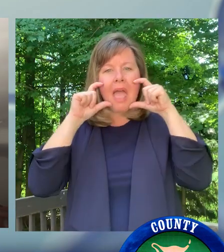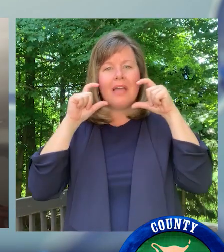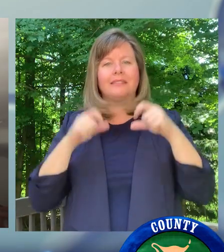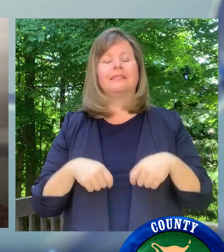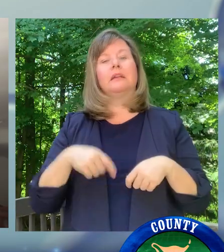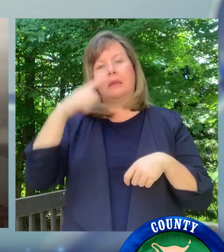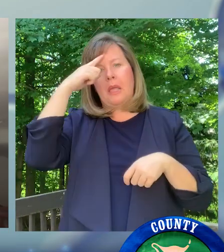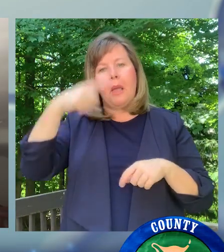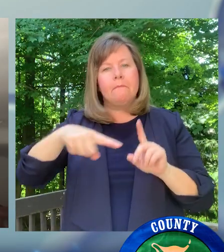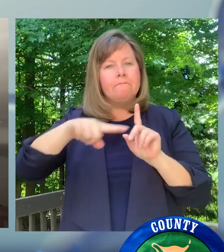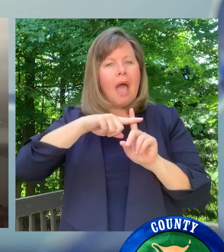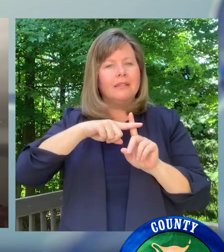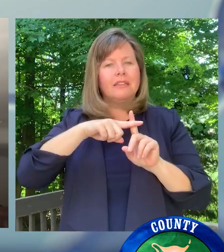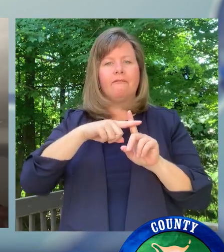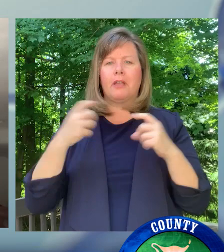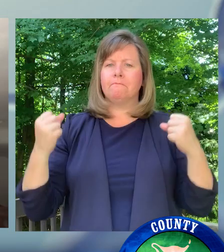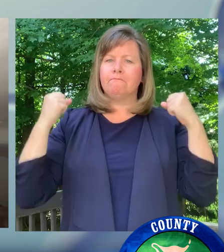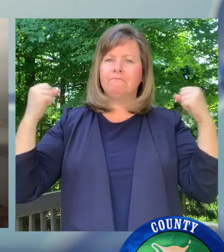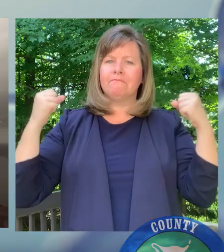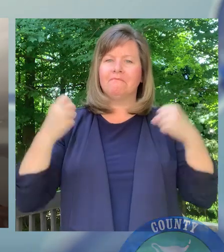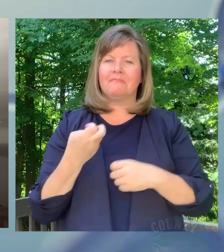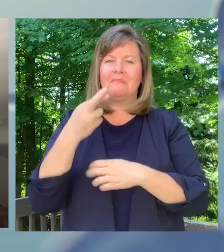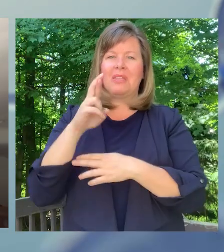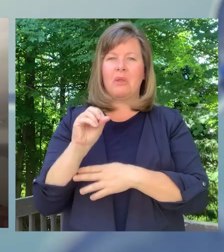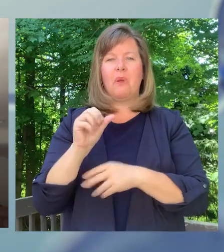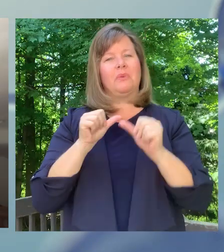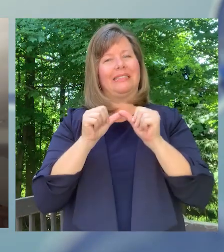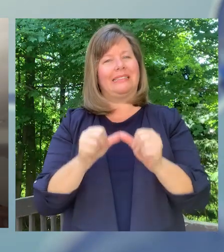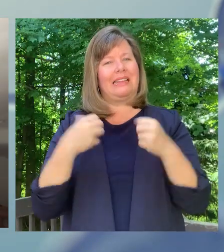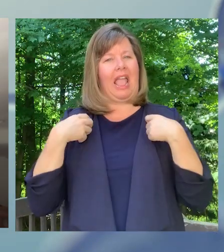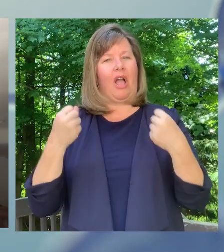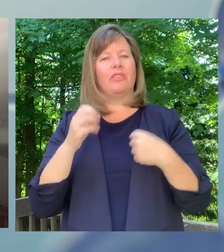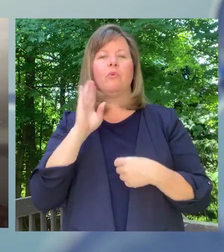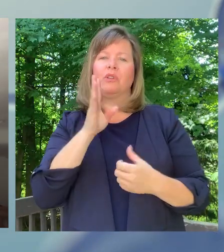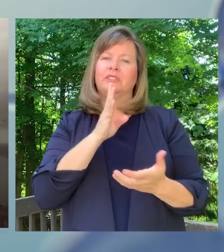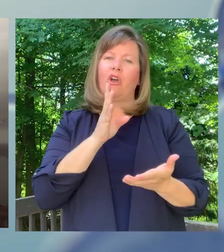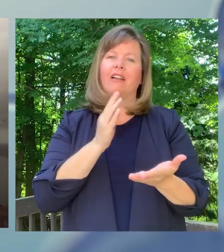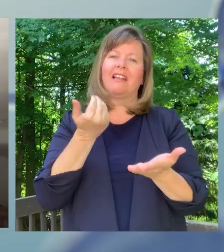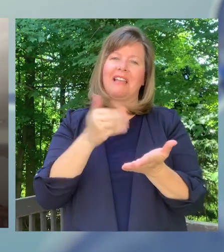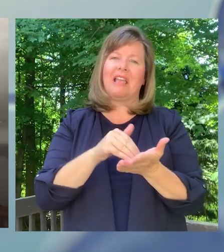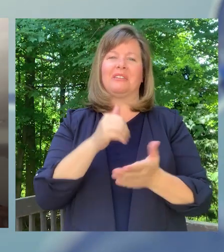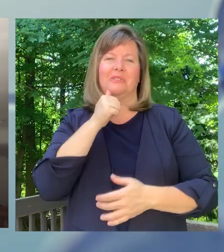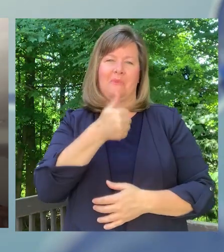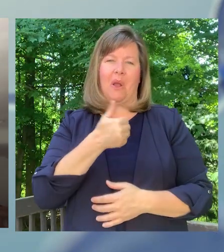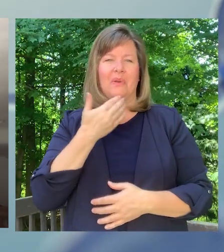and to stay positive, stay heroic, and stay healthy. And I'll talk to you again tomorrow. Thank you.